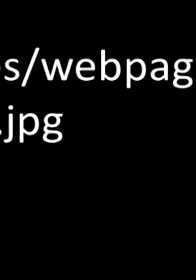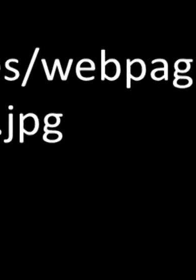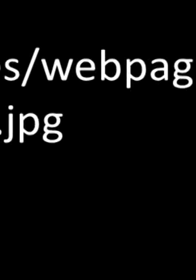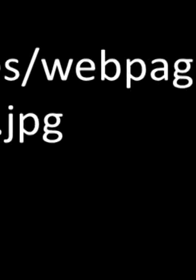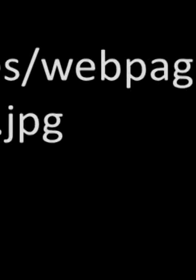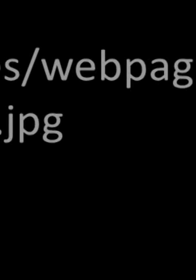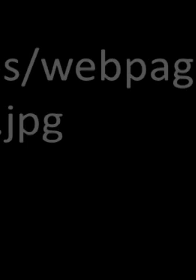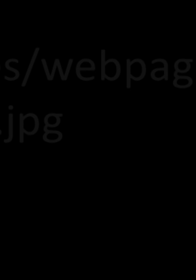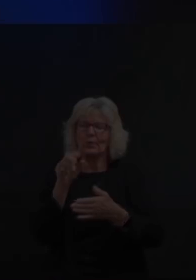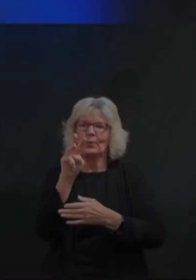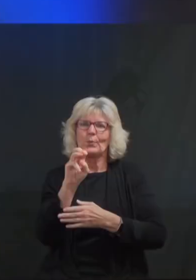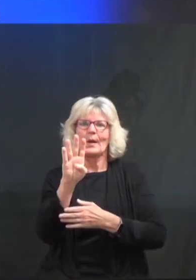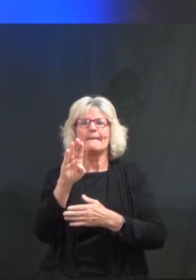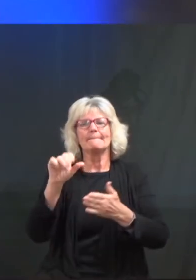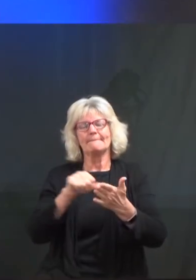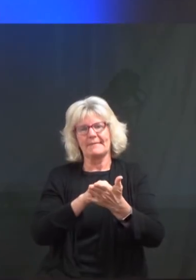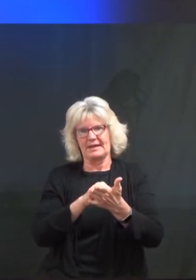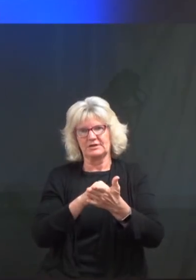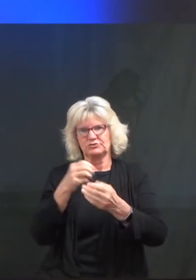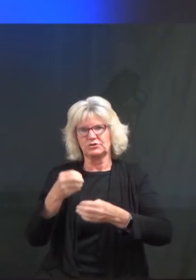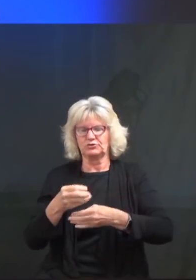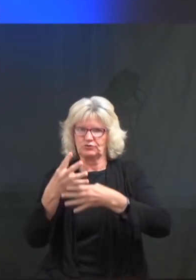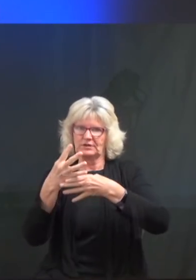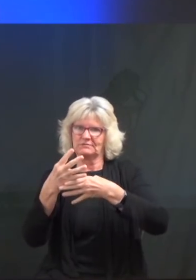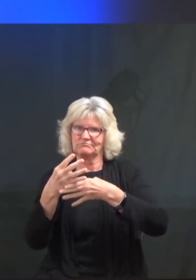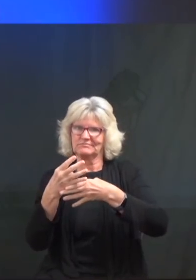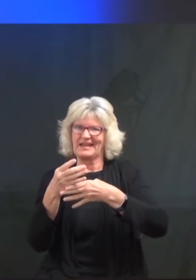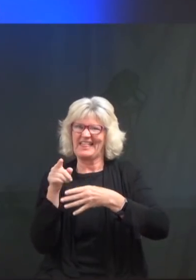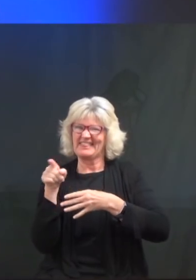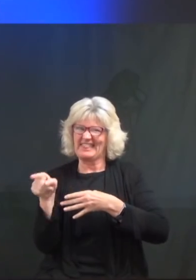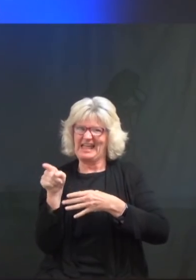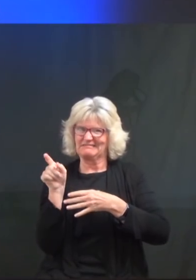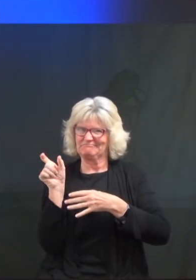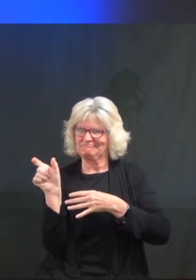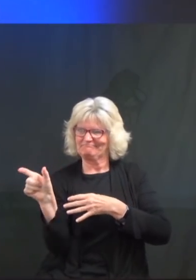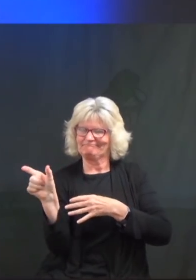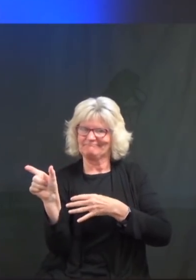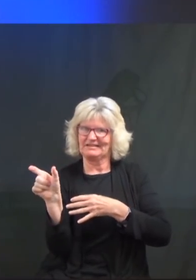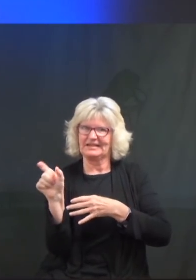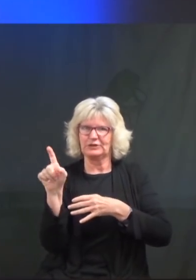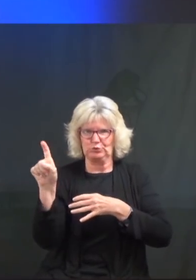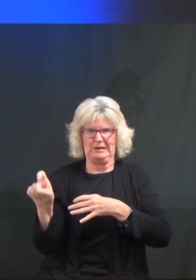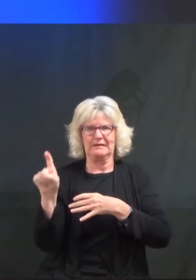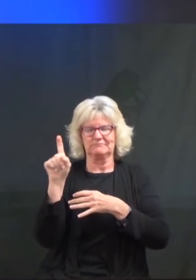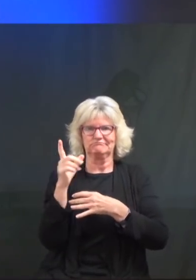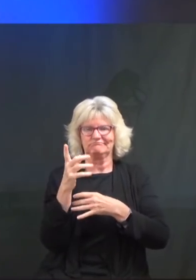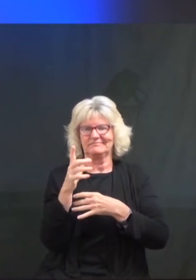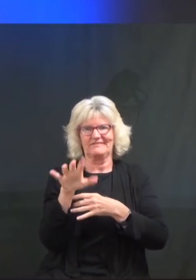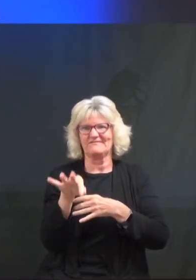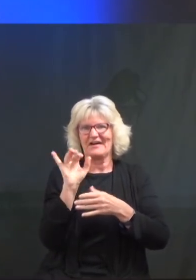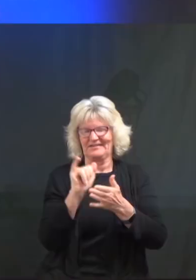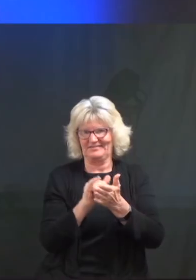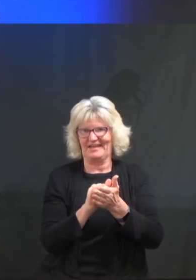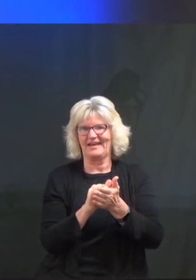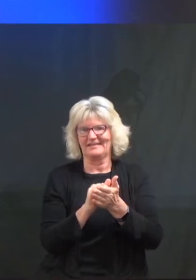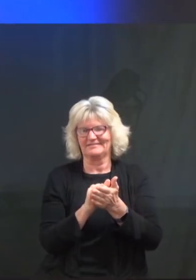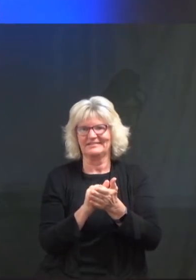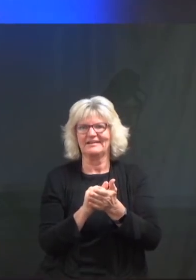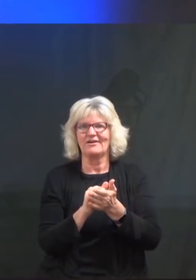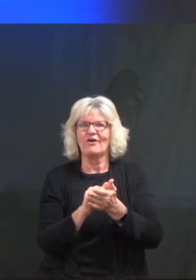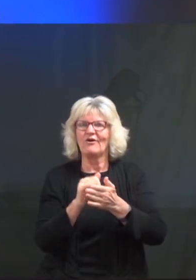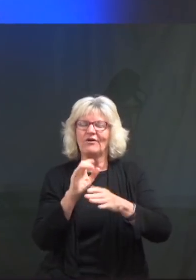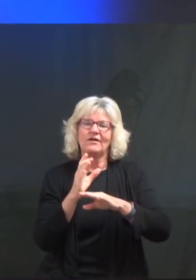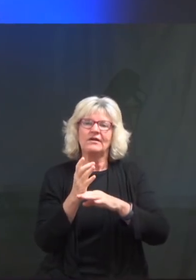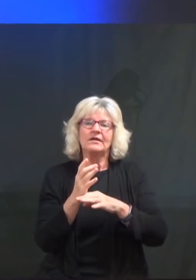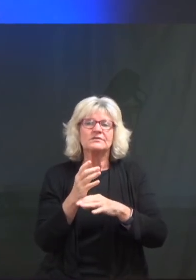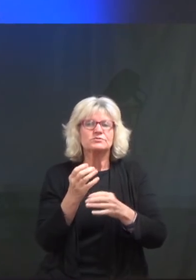you will be able to find the map, and this link gives you to the first Paul journey. There are multiple Paul journeys or